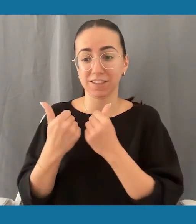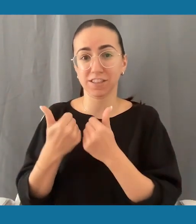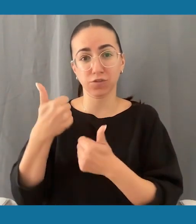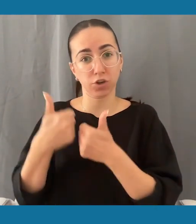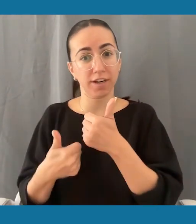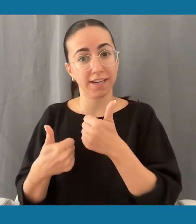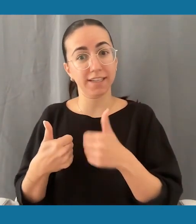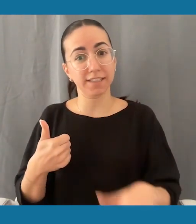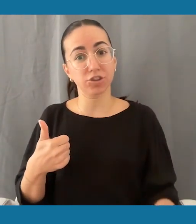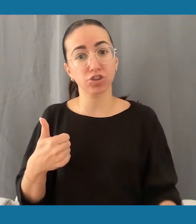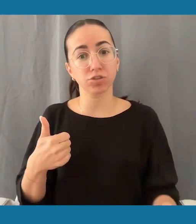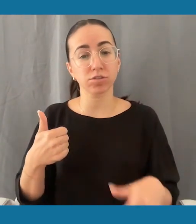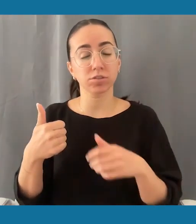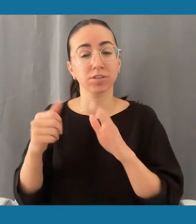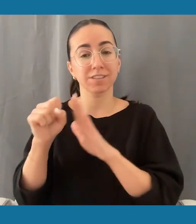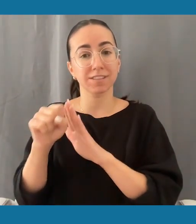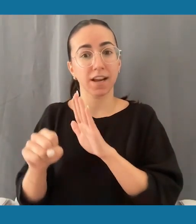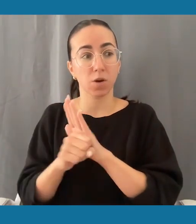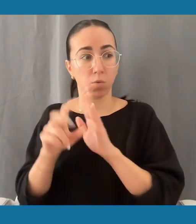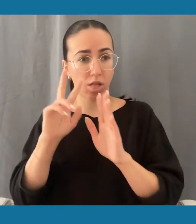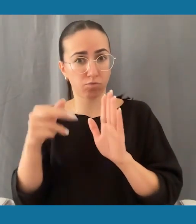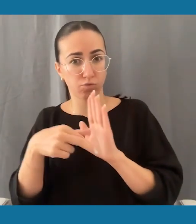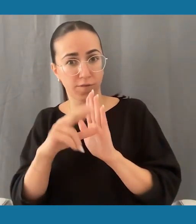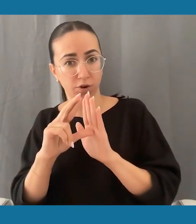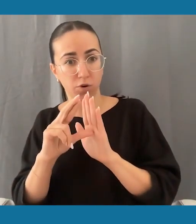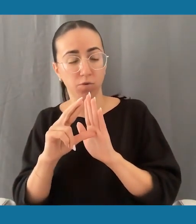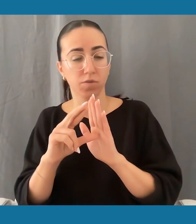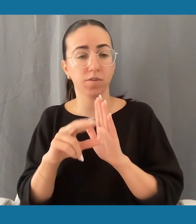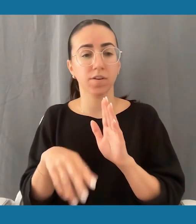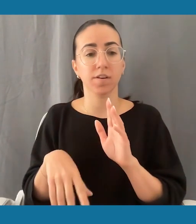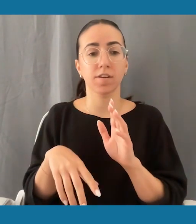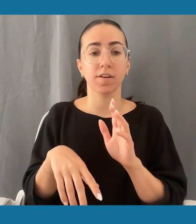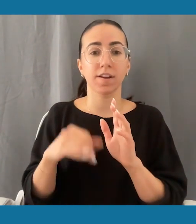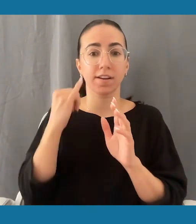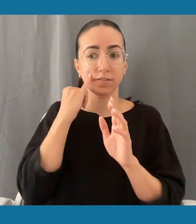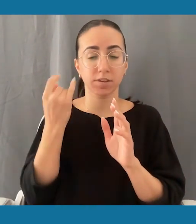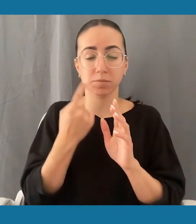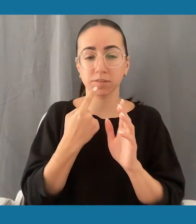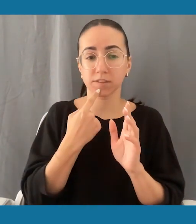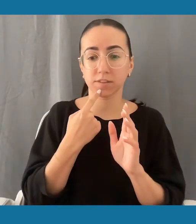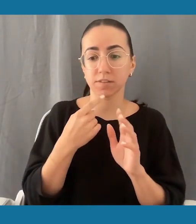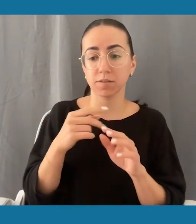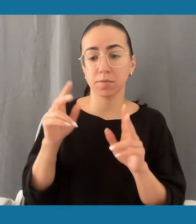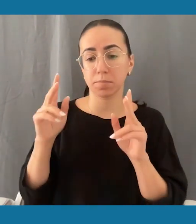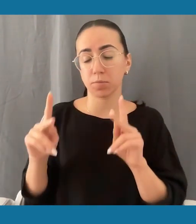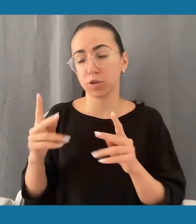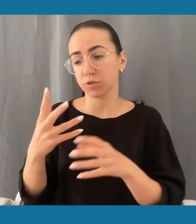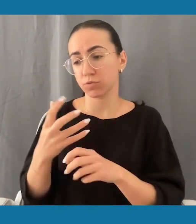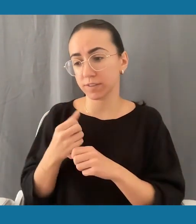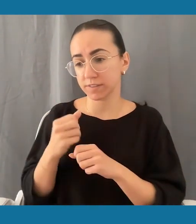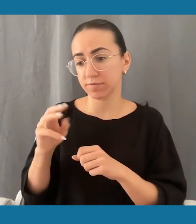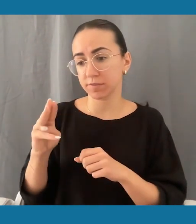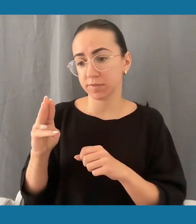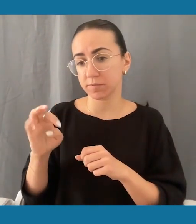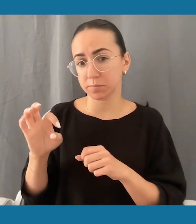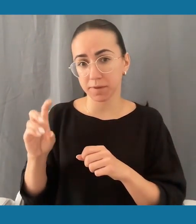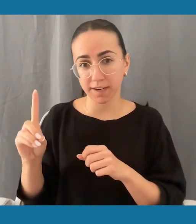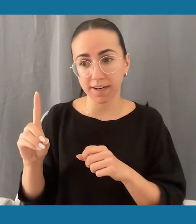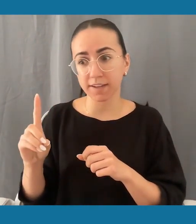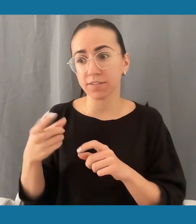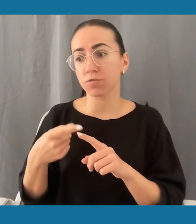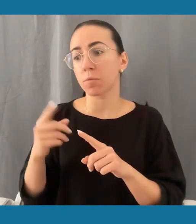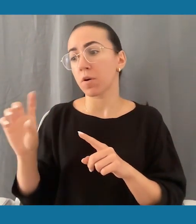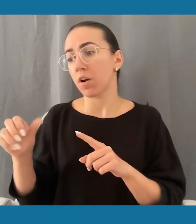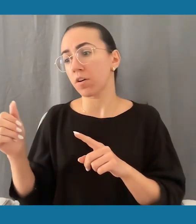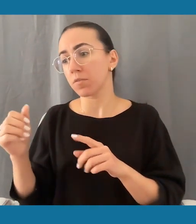the trust. And unless you have a provision that specifically says that if the person receives Medicaid from more than one state, there